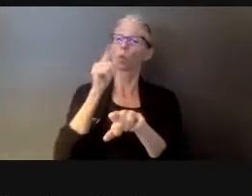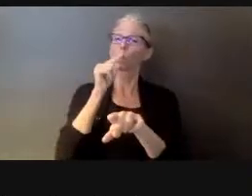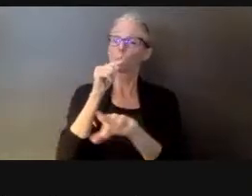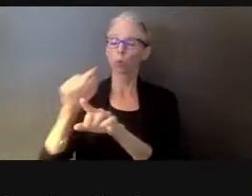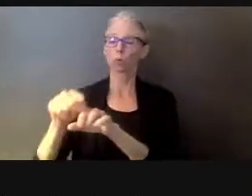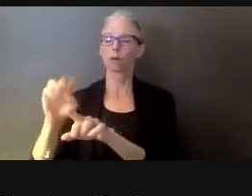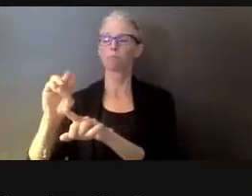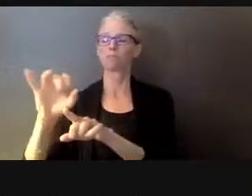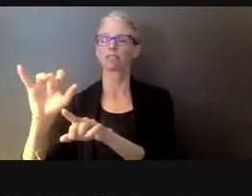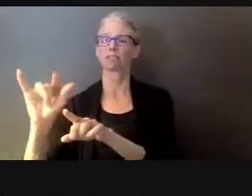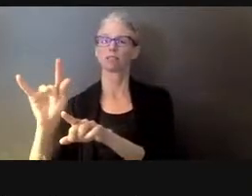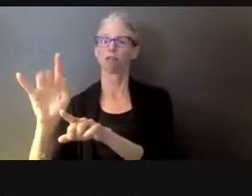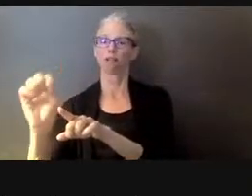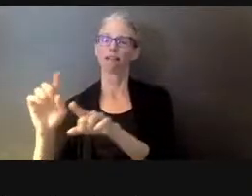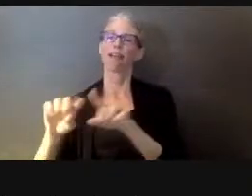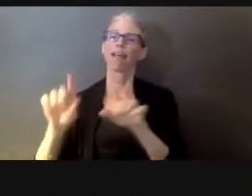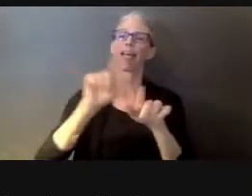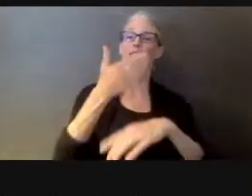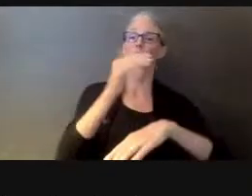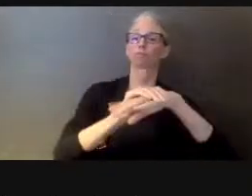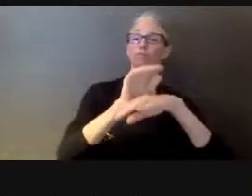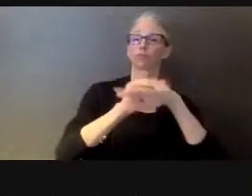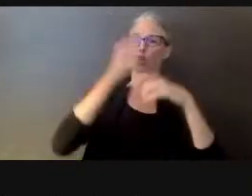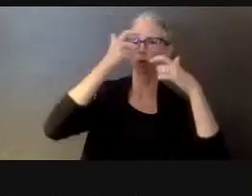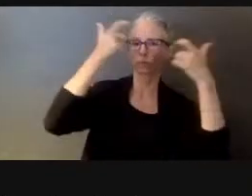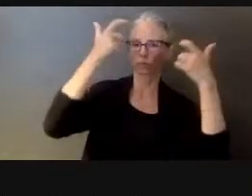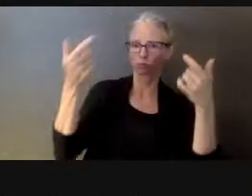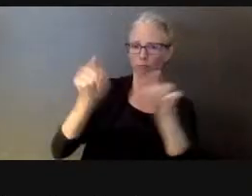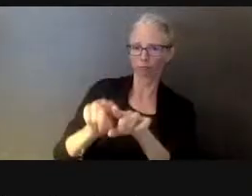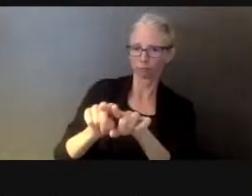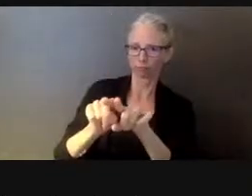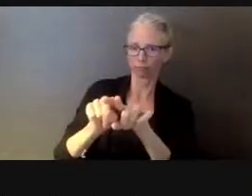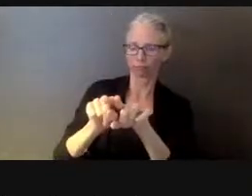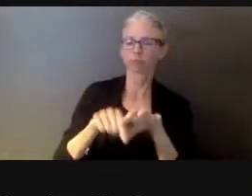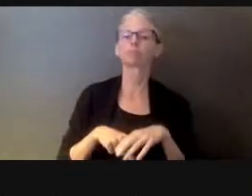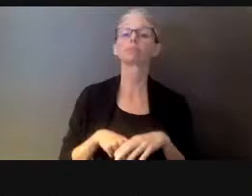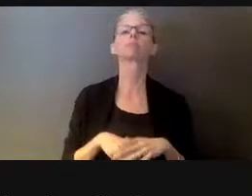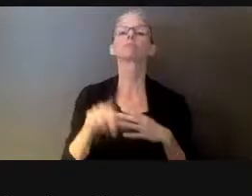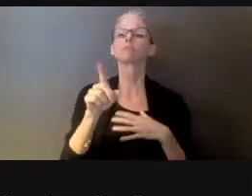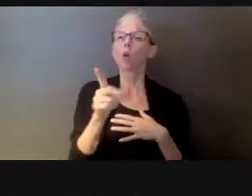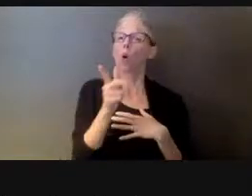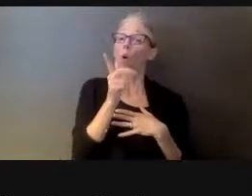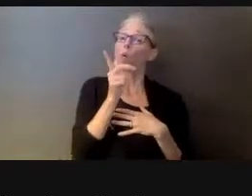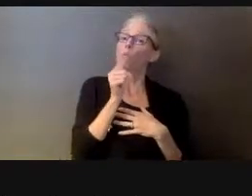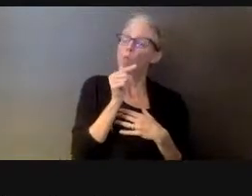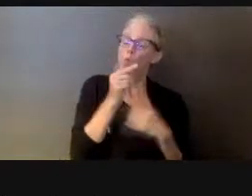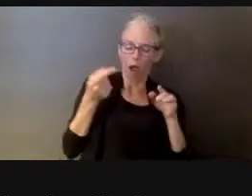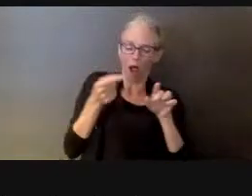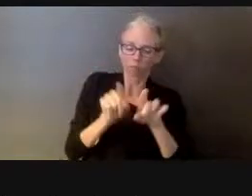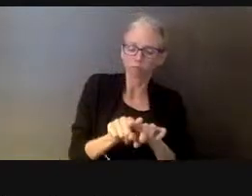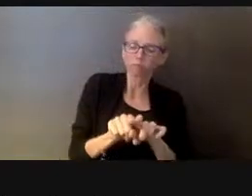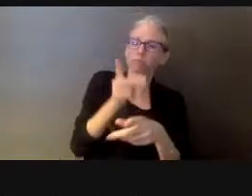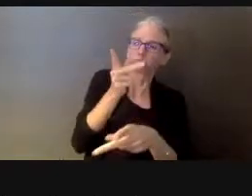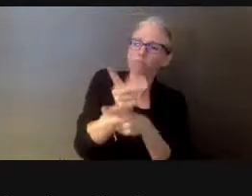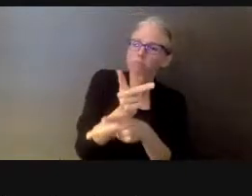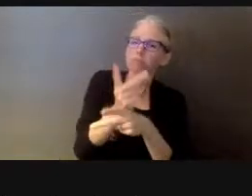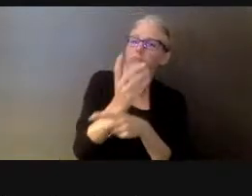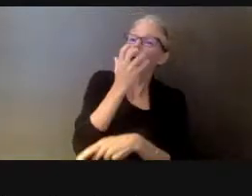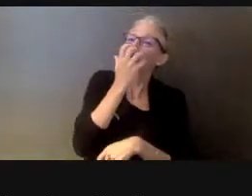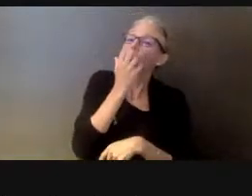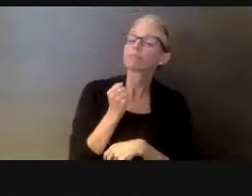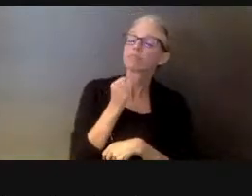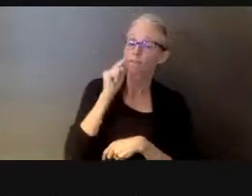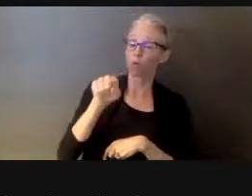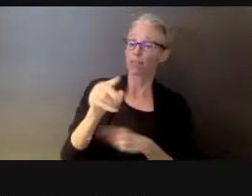The sacred custodianship of these lands comes from the Dish with One Spoon Treaty and the covenant between the Anishinaabeg